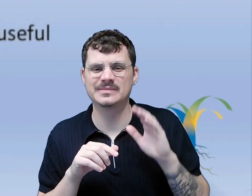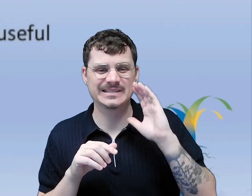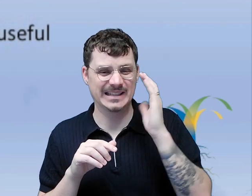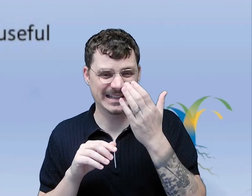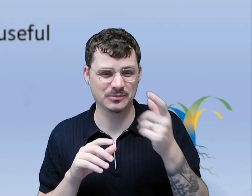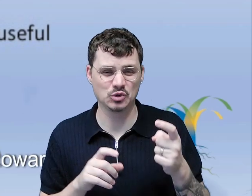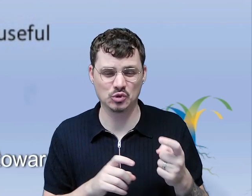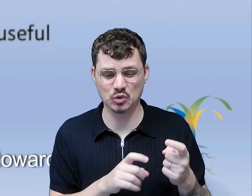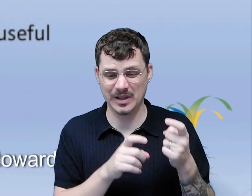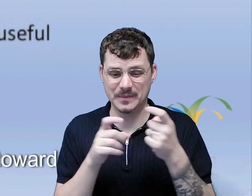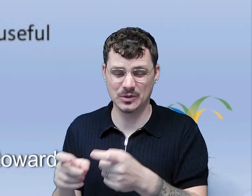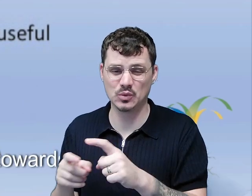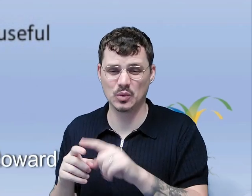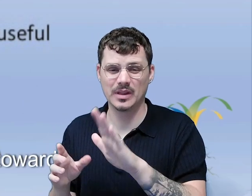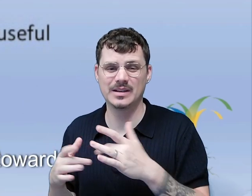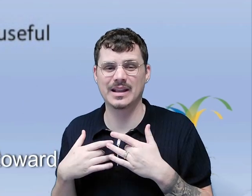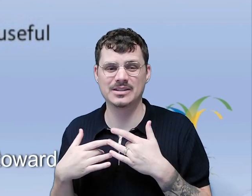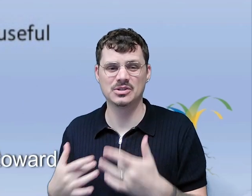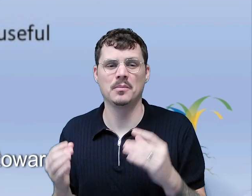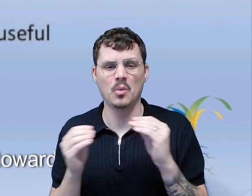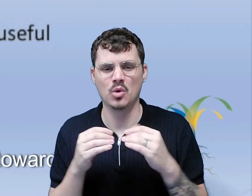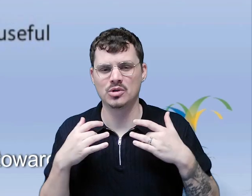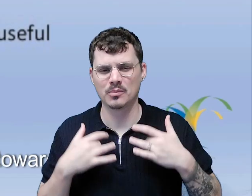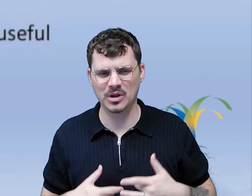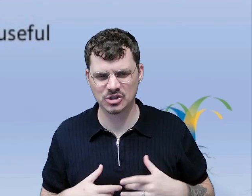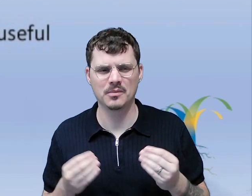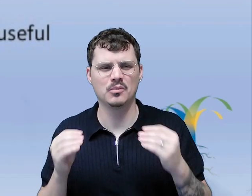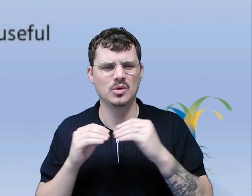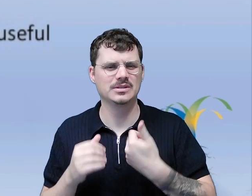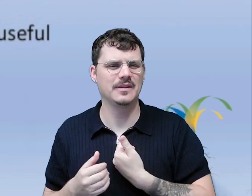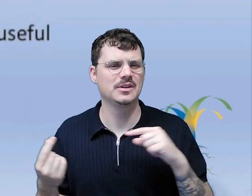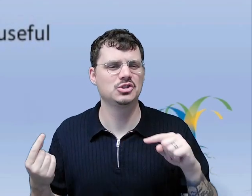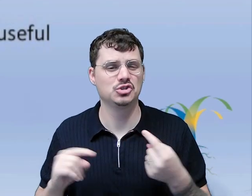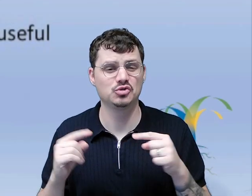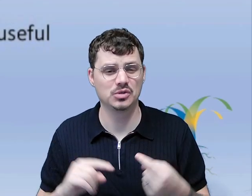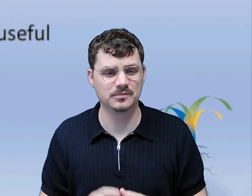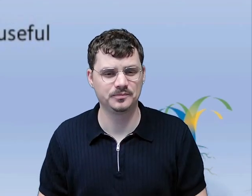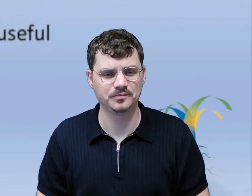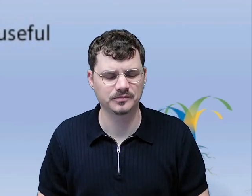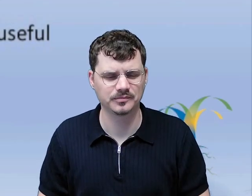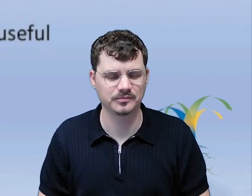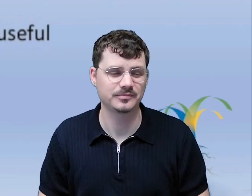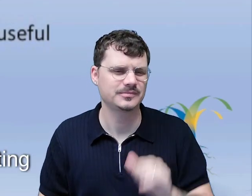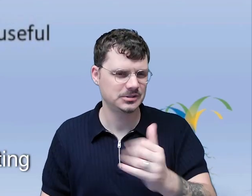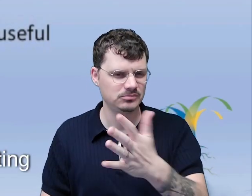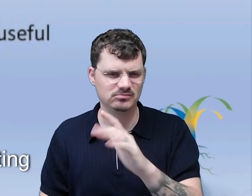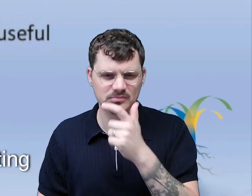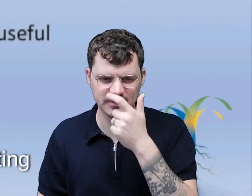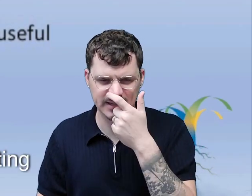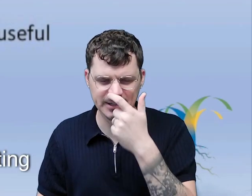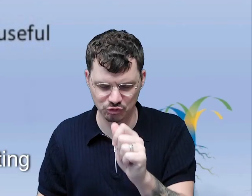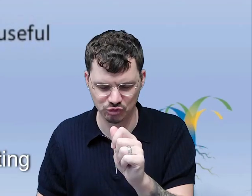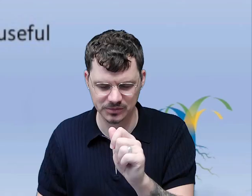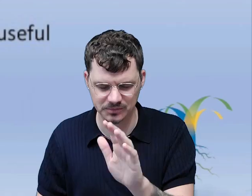on, seems to contribute to a tendency towards depression and self-injury. Well, now this is